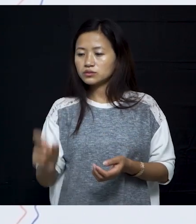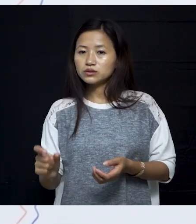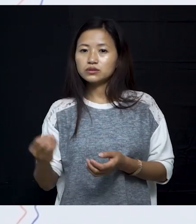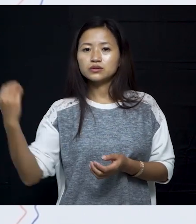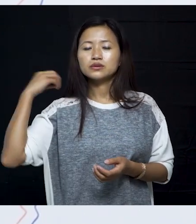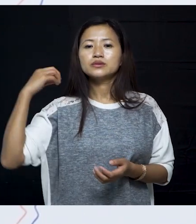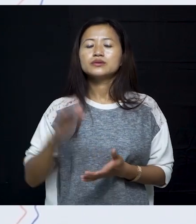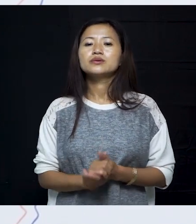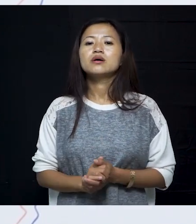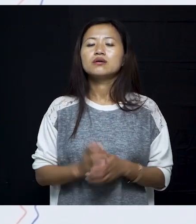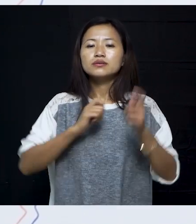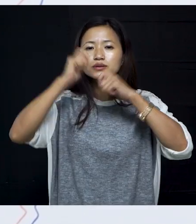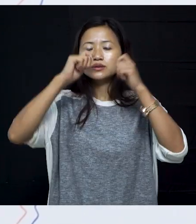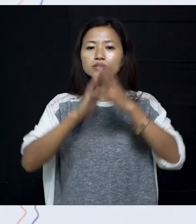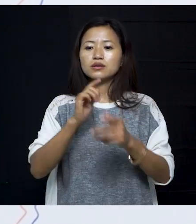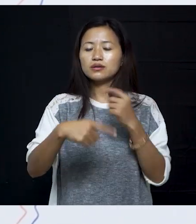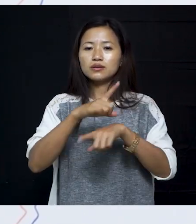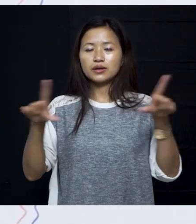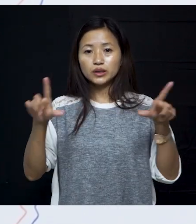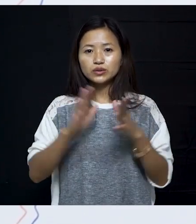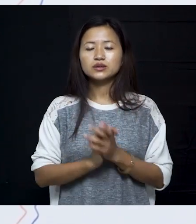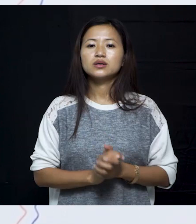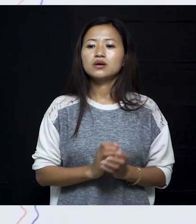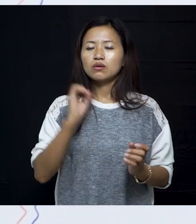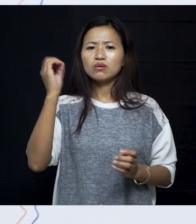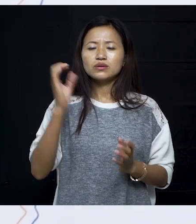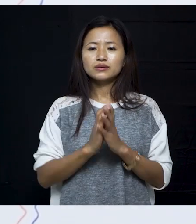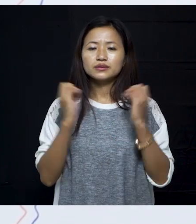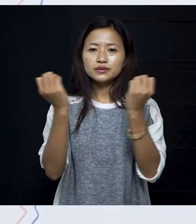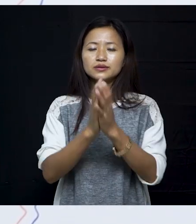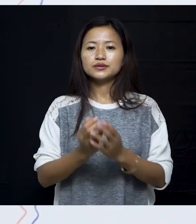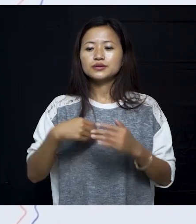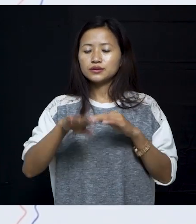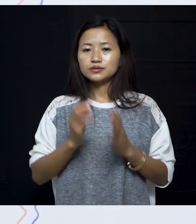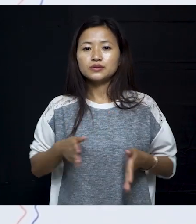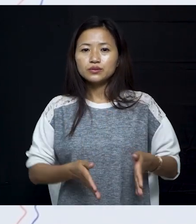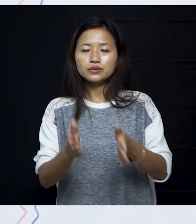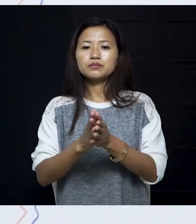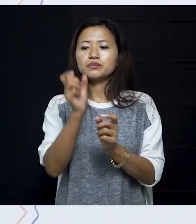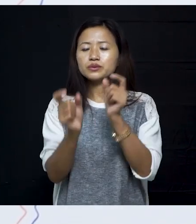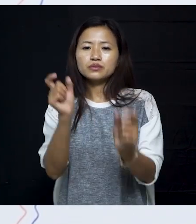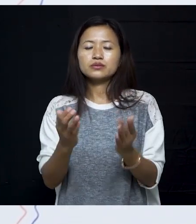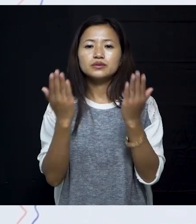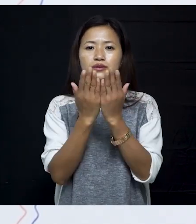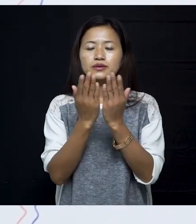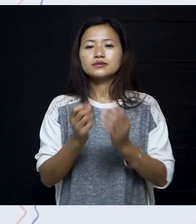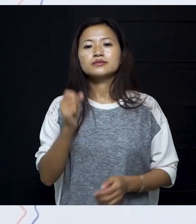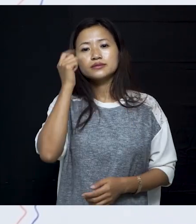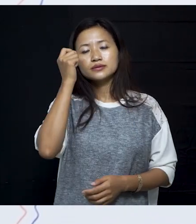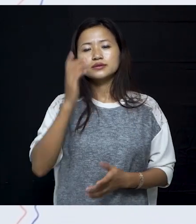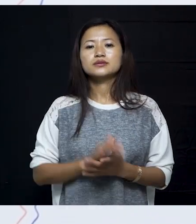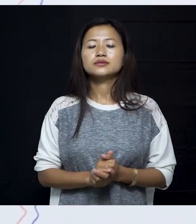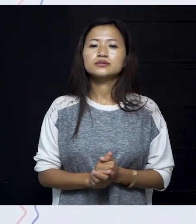And expression, we are talking about language here, organizing it in a way that people would read it and understood it.